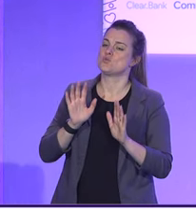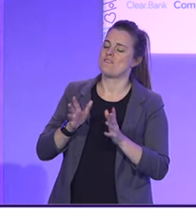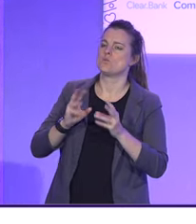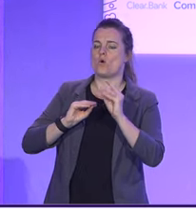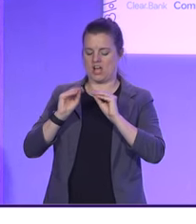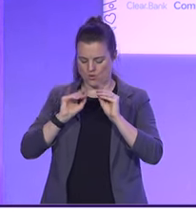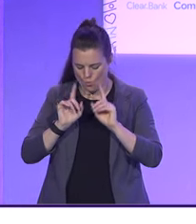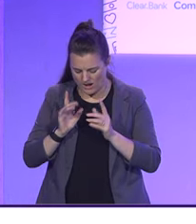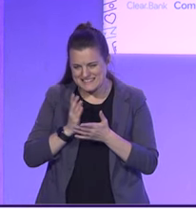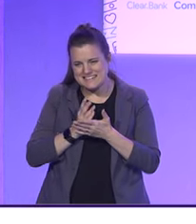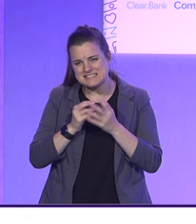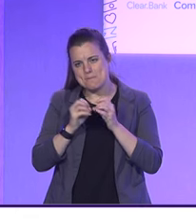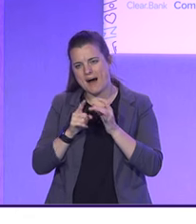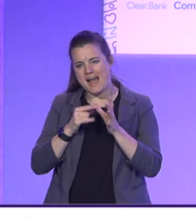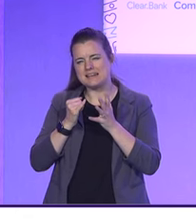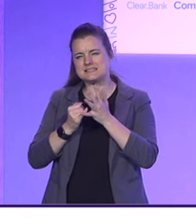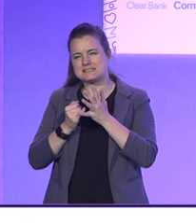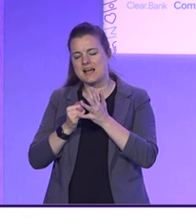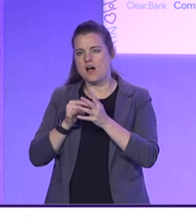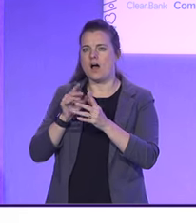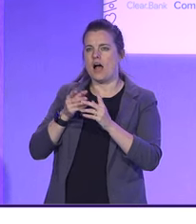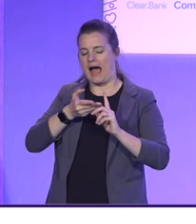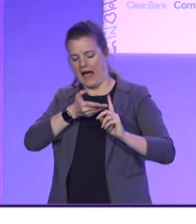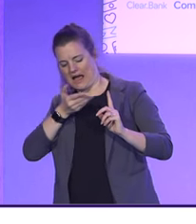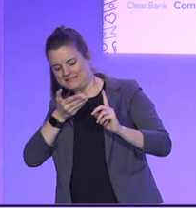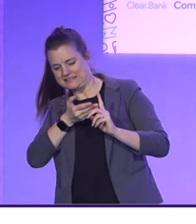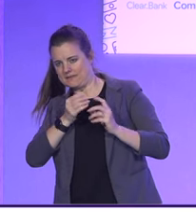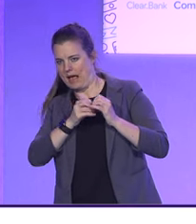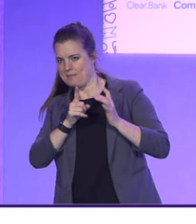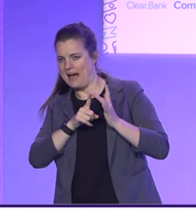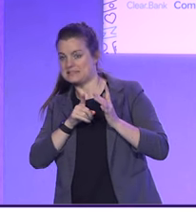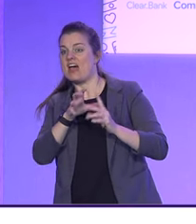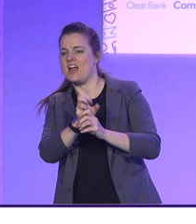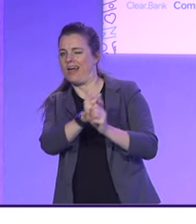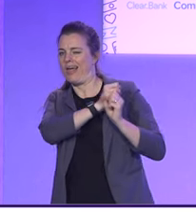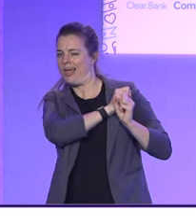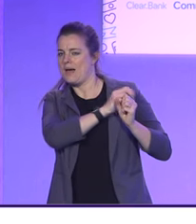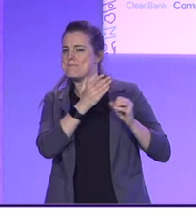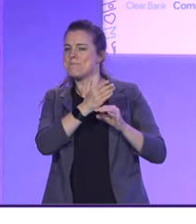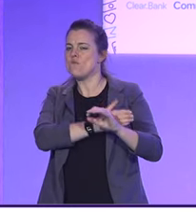biases are, and then you interfere with it before it interferes with your decision. Thank you.